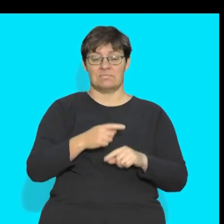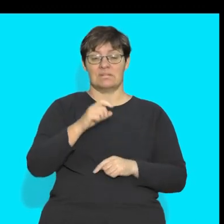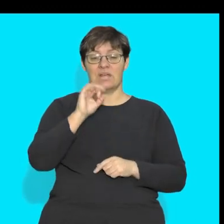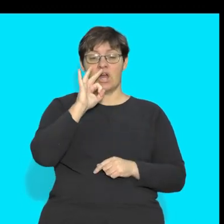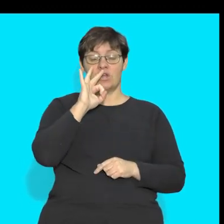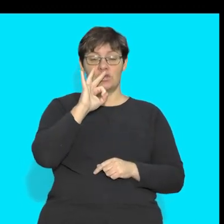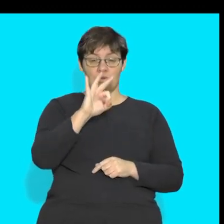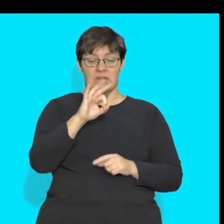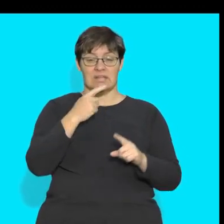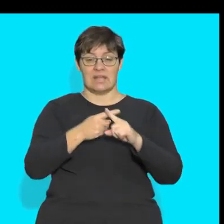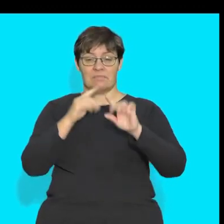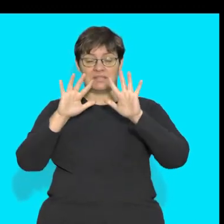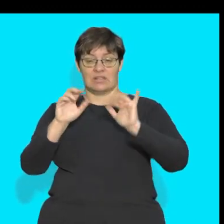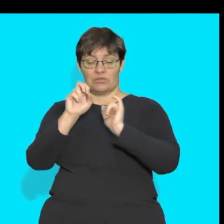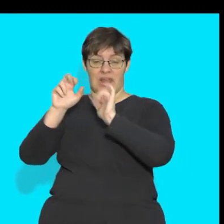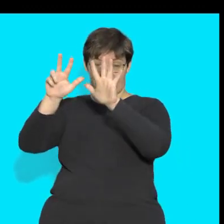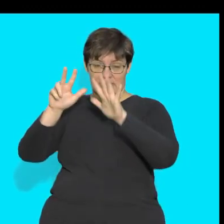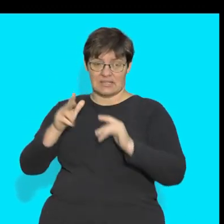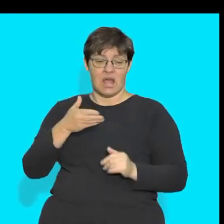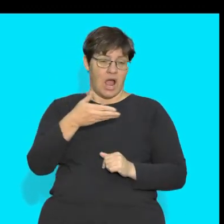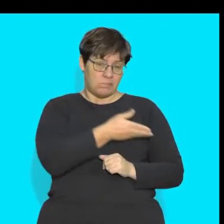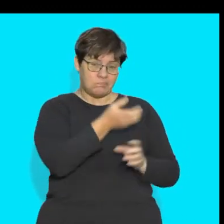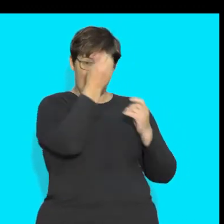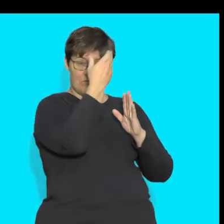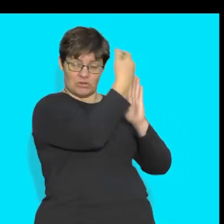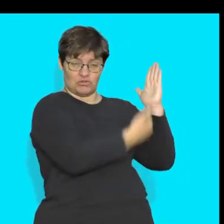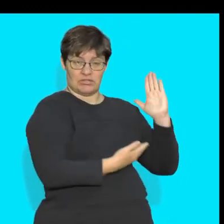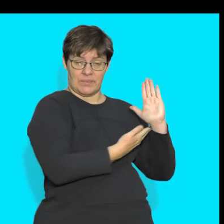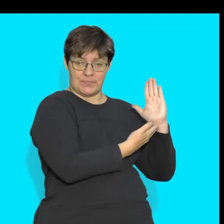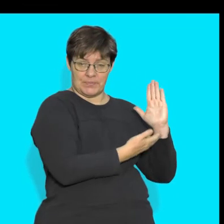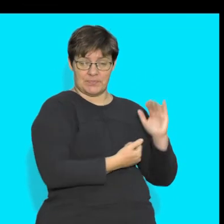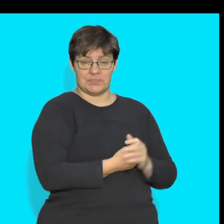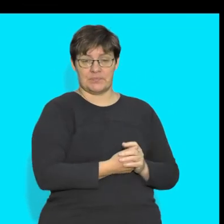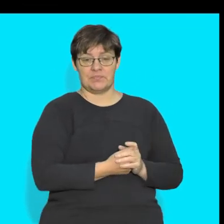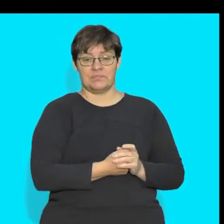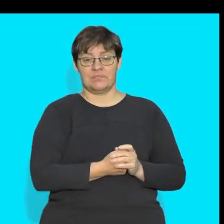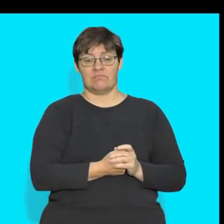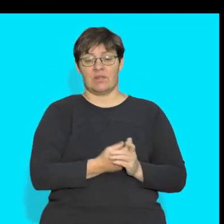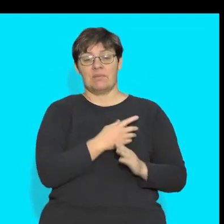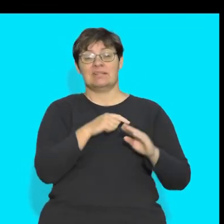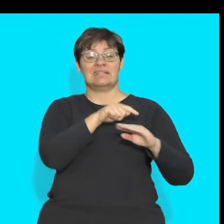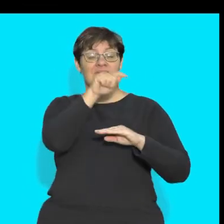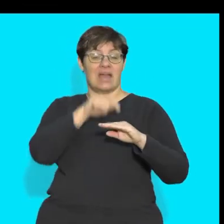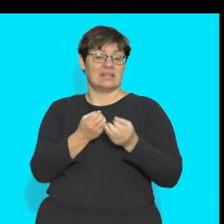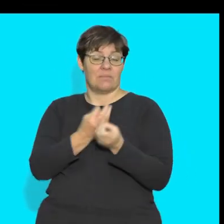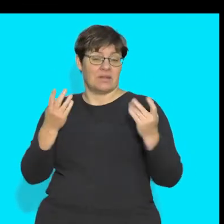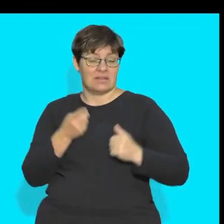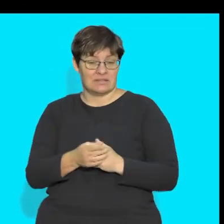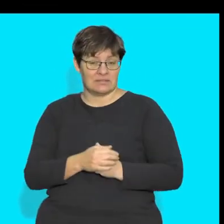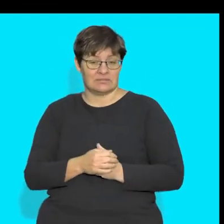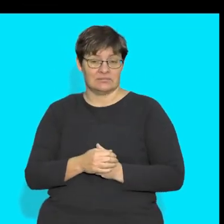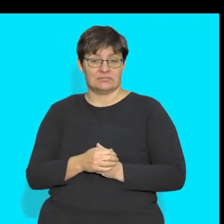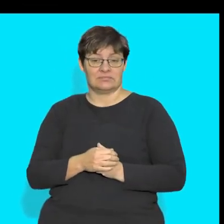times 3 times 10 to the 8. Those are constants. They're on your information sheet. That's going to be divided